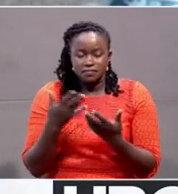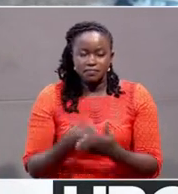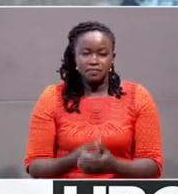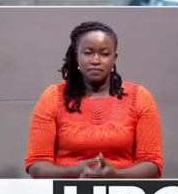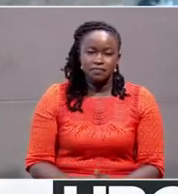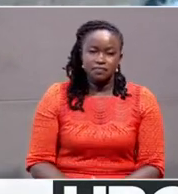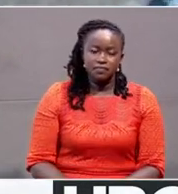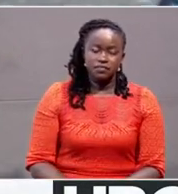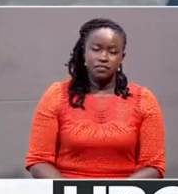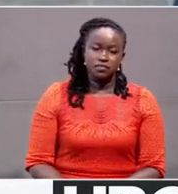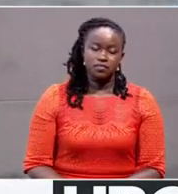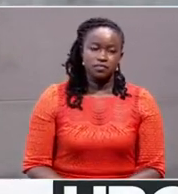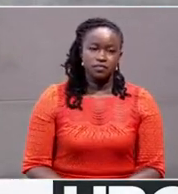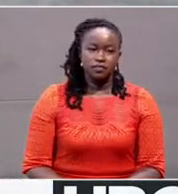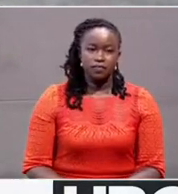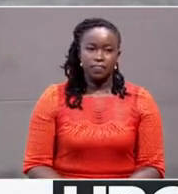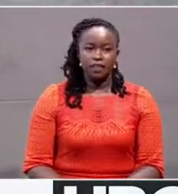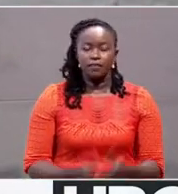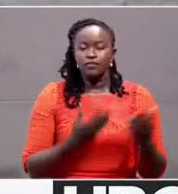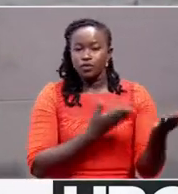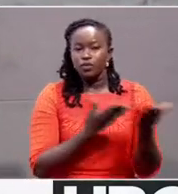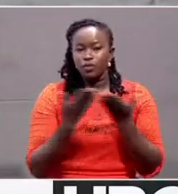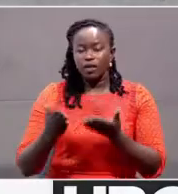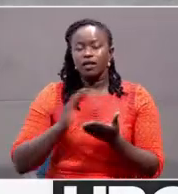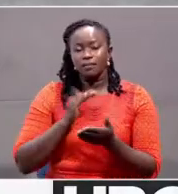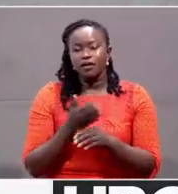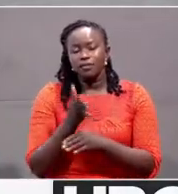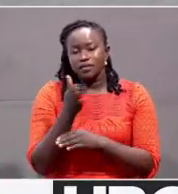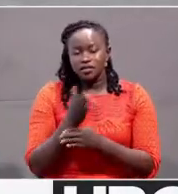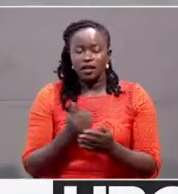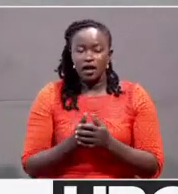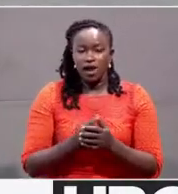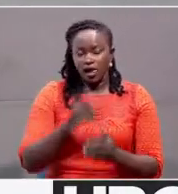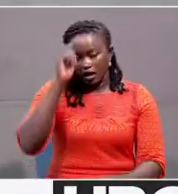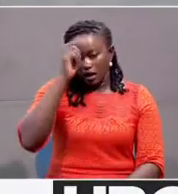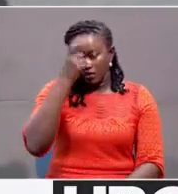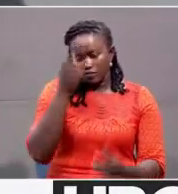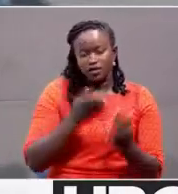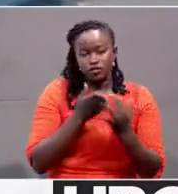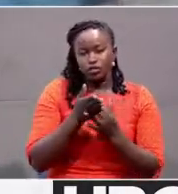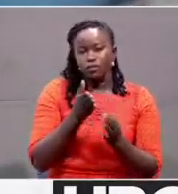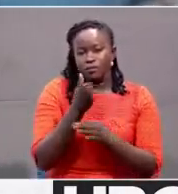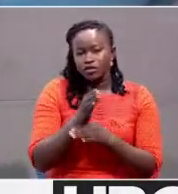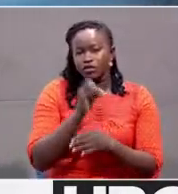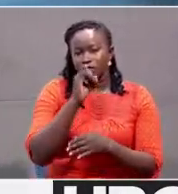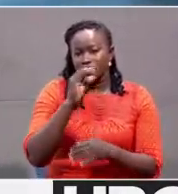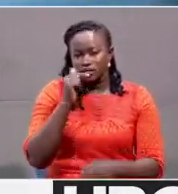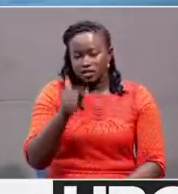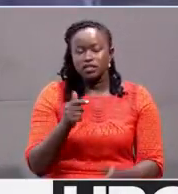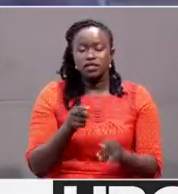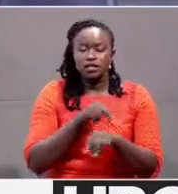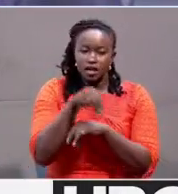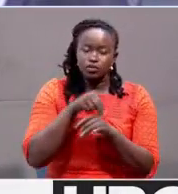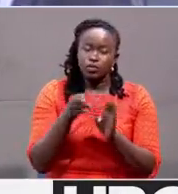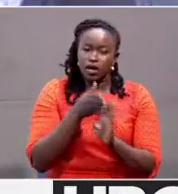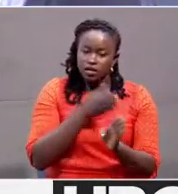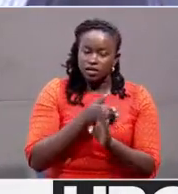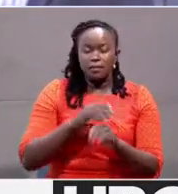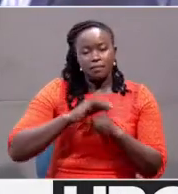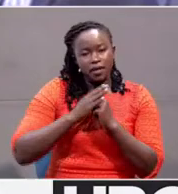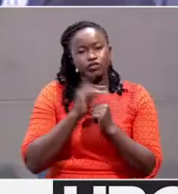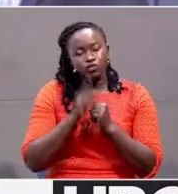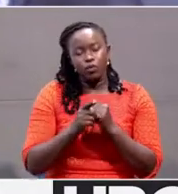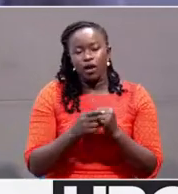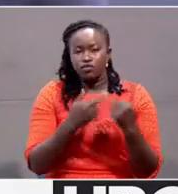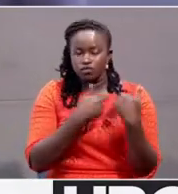Give us a welcome, our minister. Government through the Ministry of ICT and National Guidance is to ensure that the role of the media